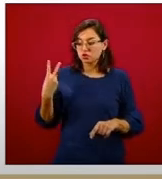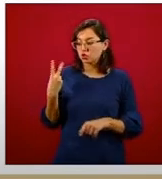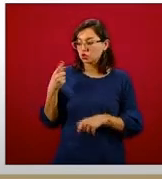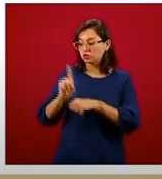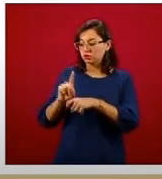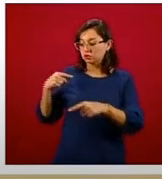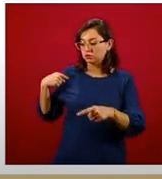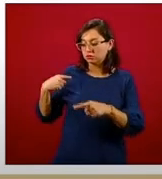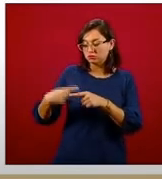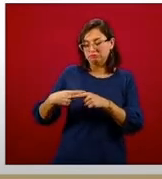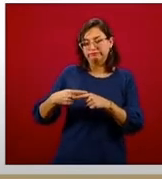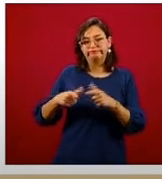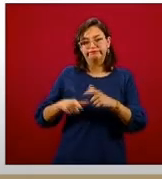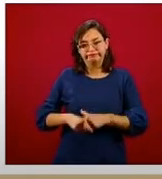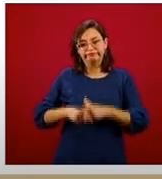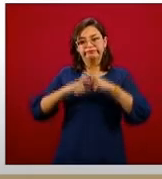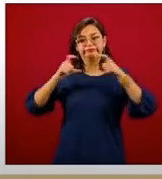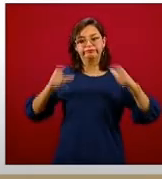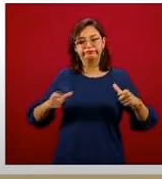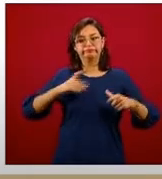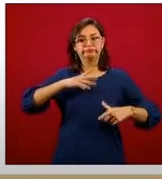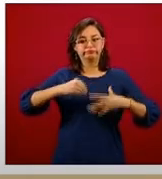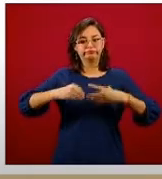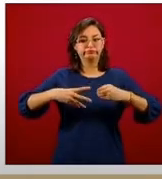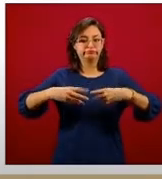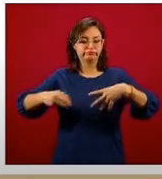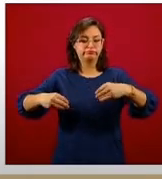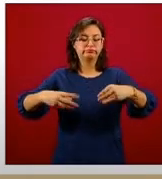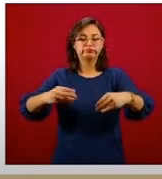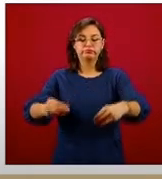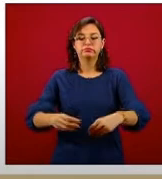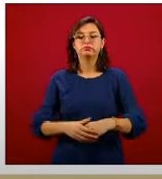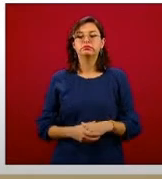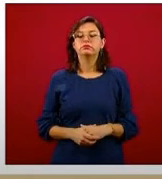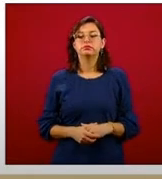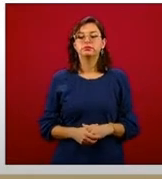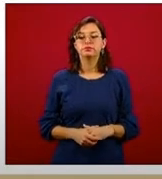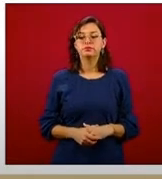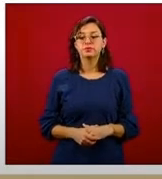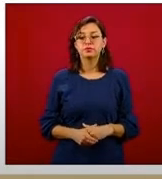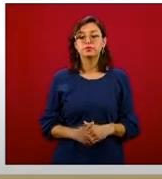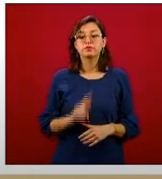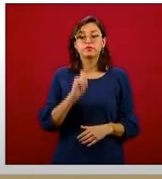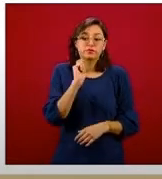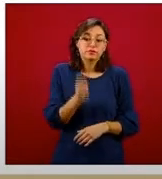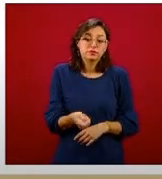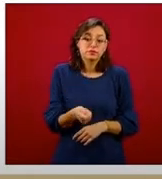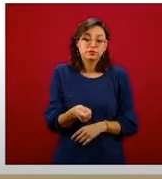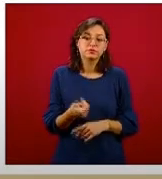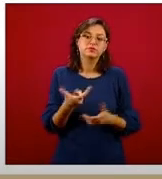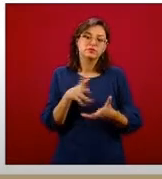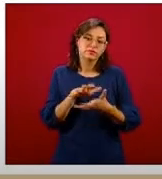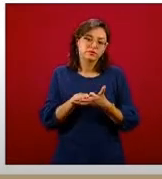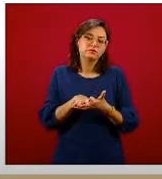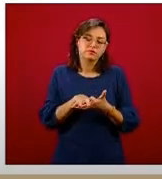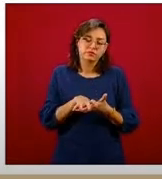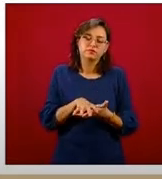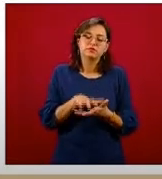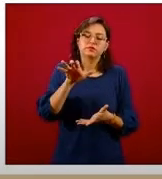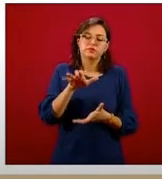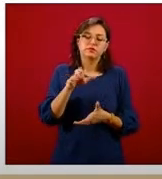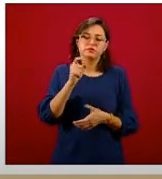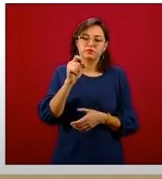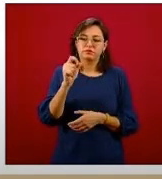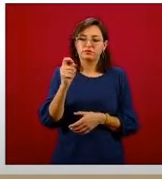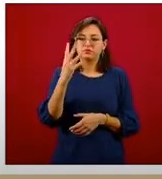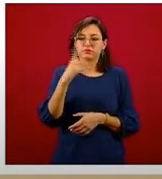the lower portion of the slide. In these last 2 days, we've had that same amount confirmed in these last 24 hours.